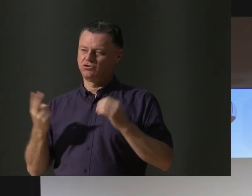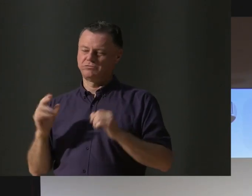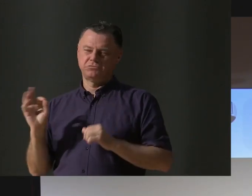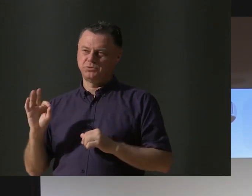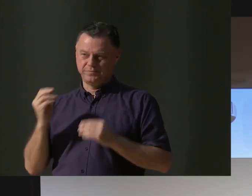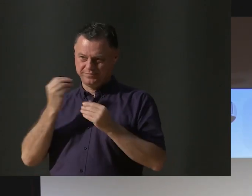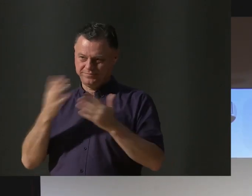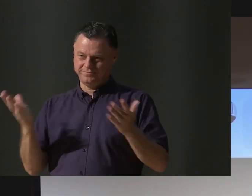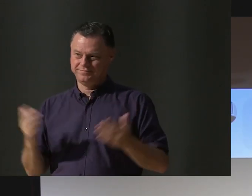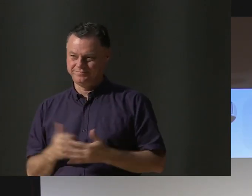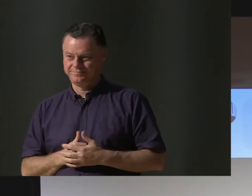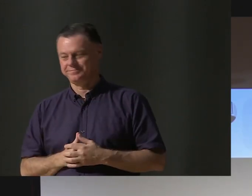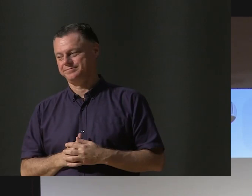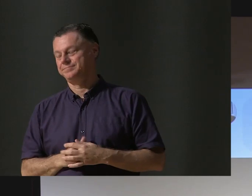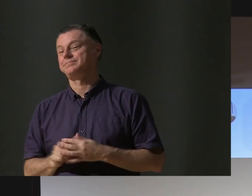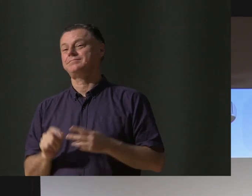Now,